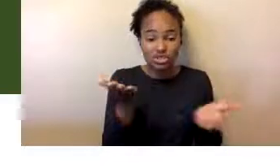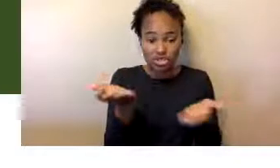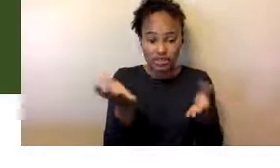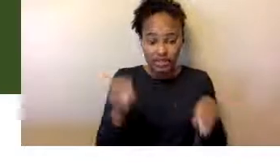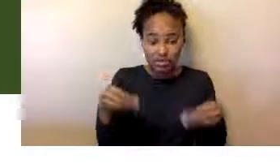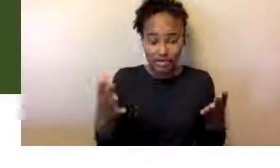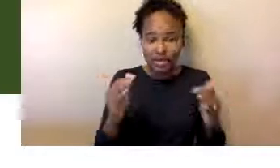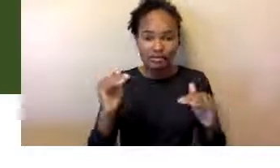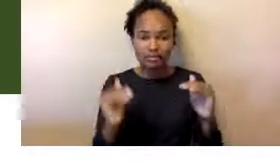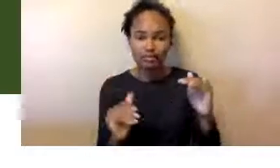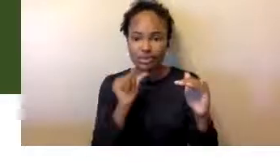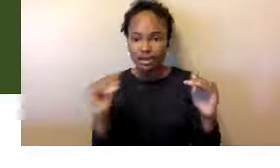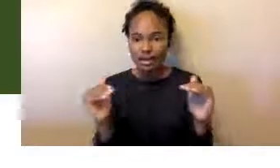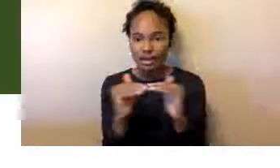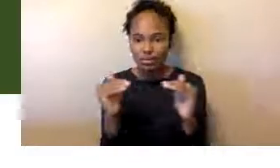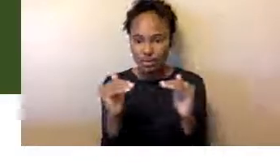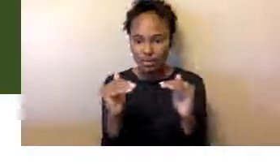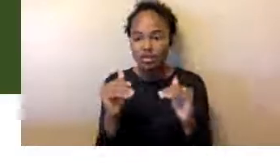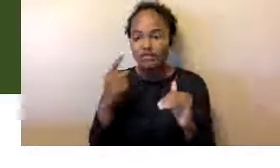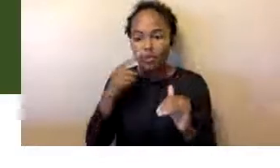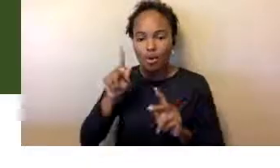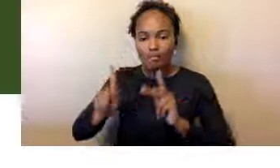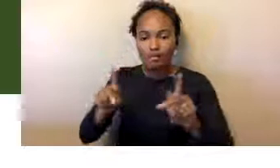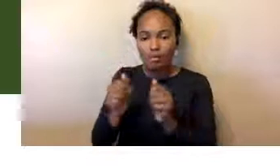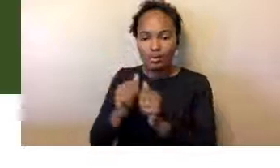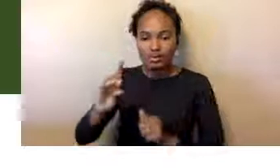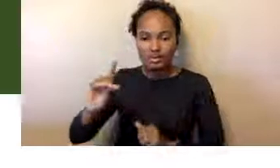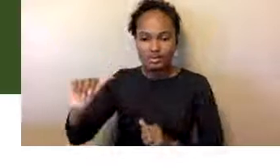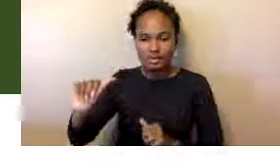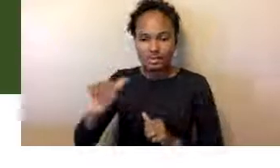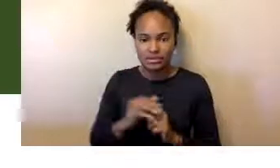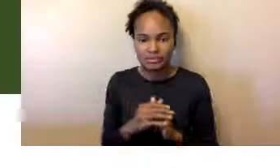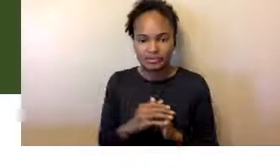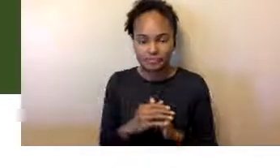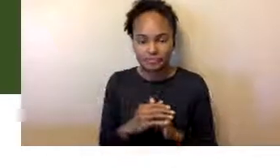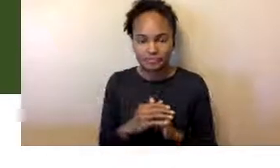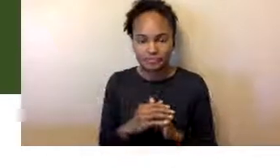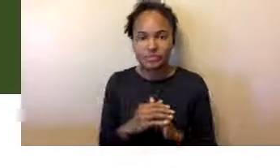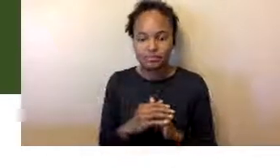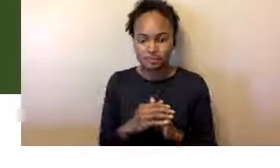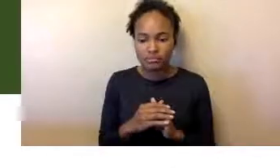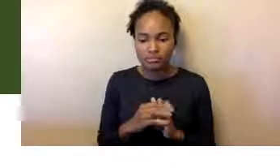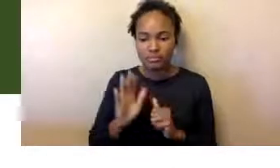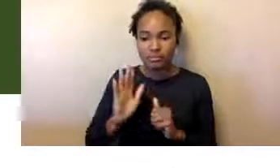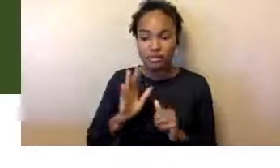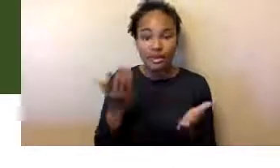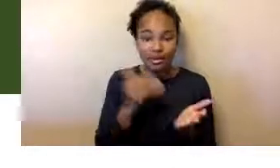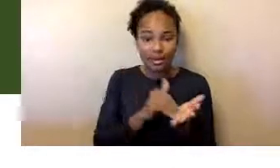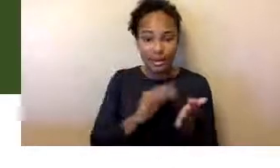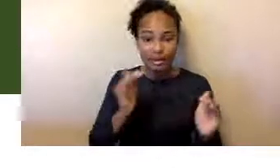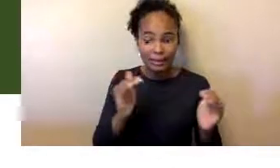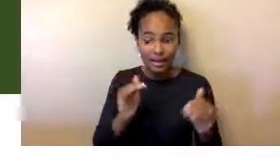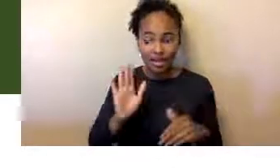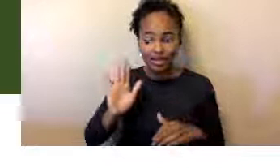without disabilities. So again, if we compare the response to physical crises versus mental